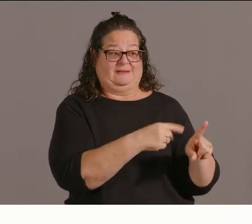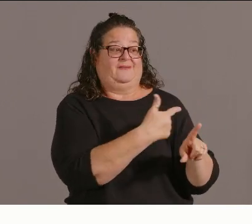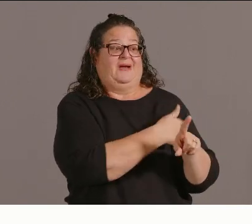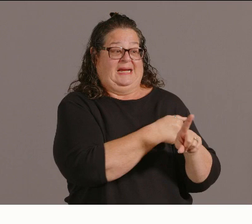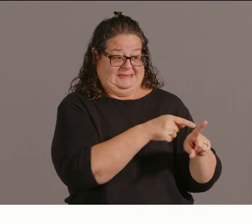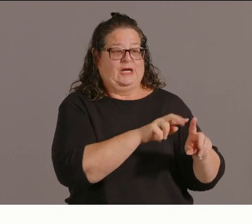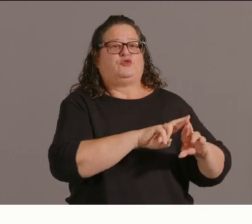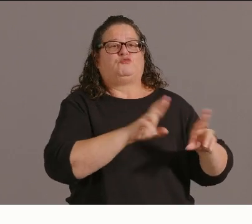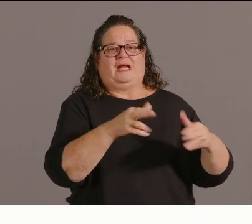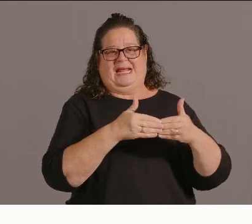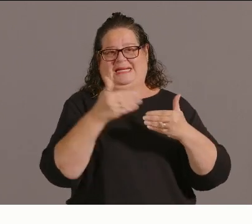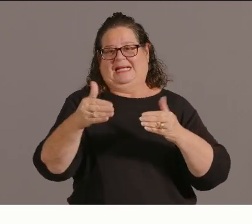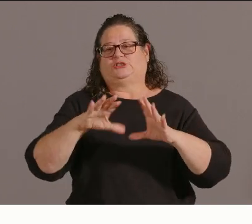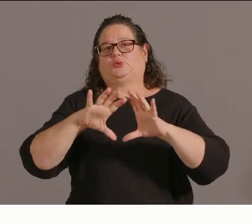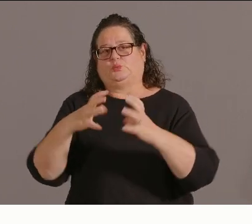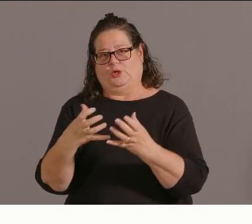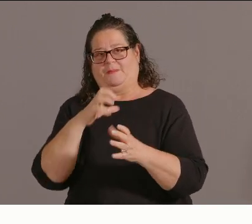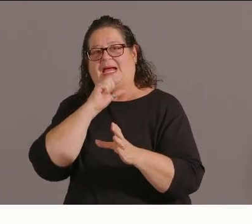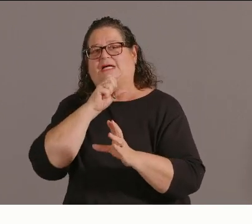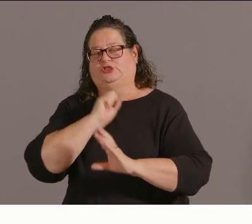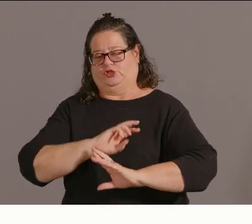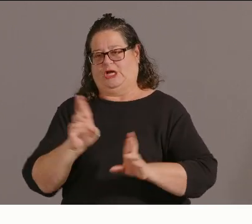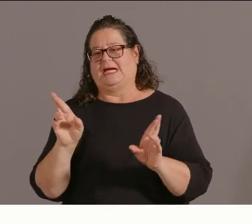participating in the CDC retail and